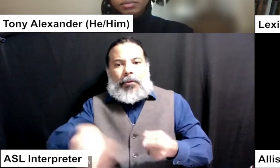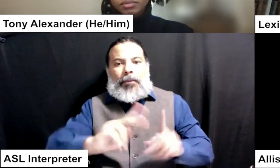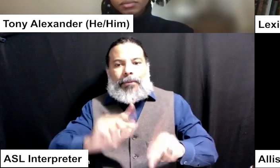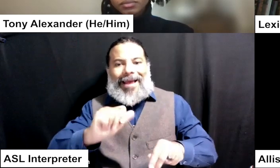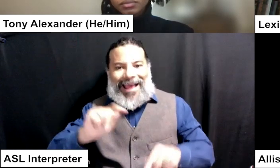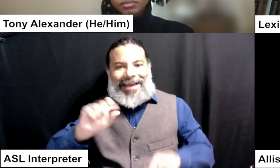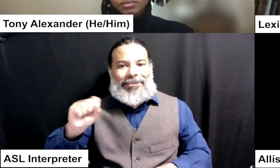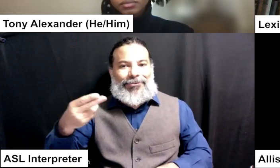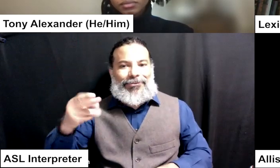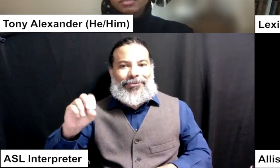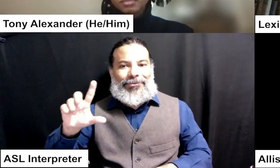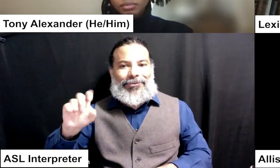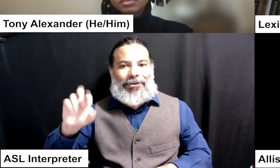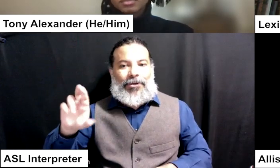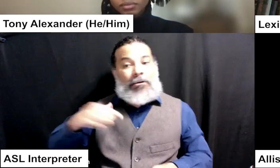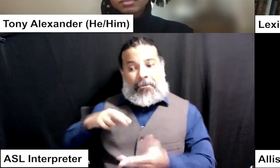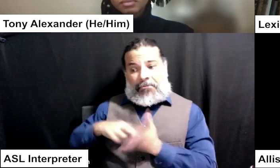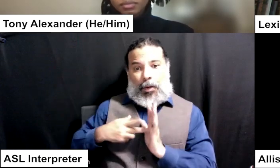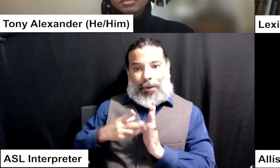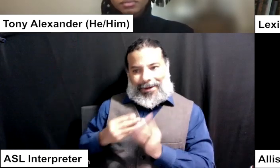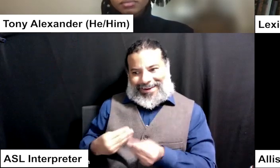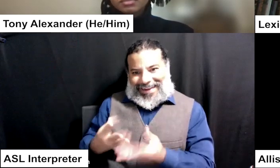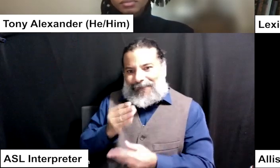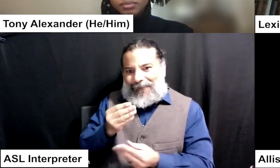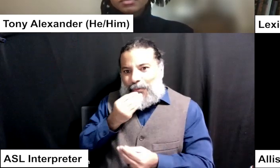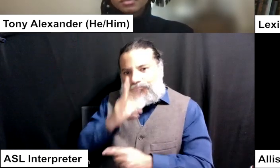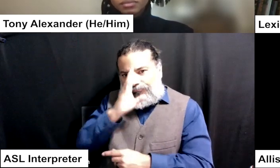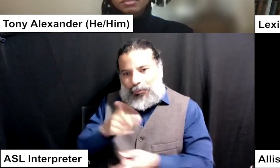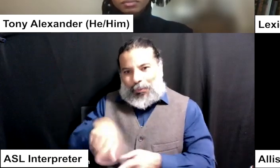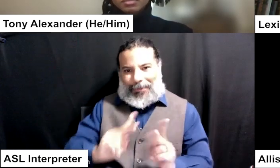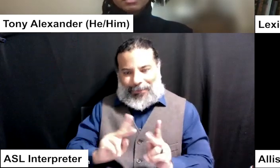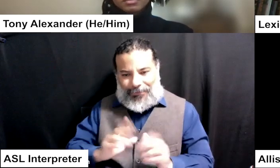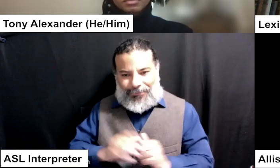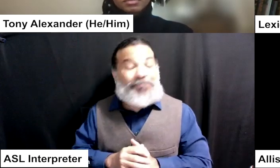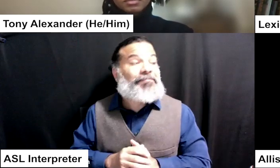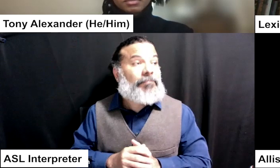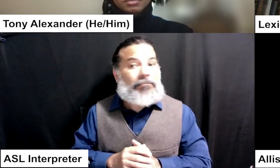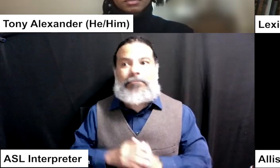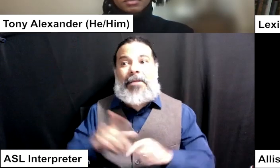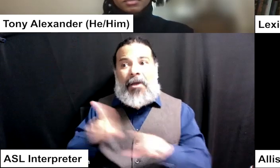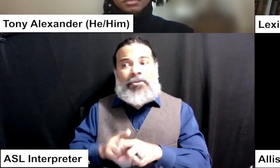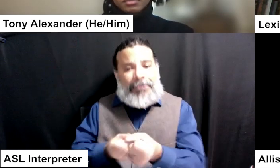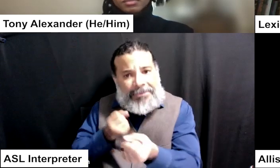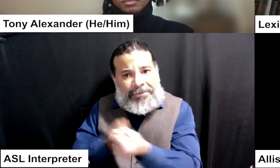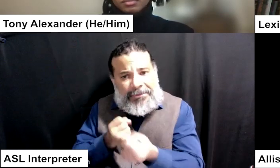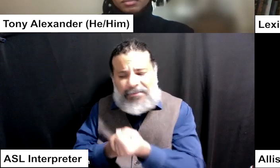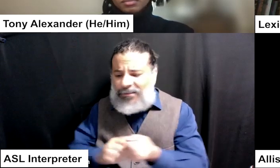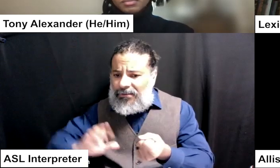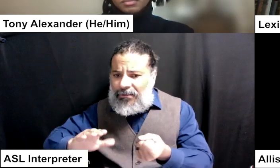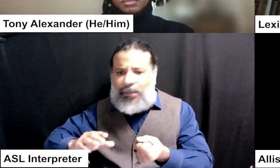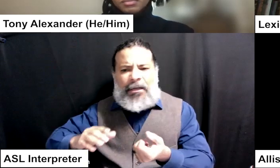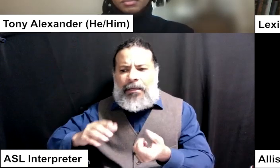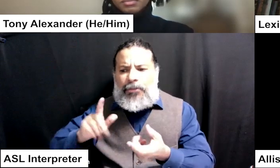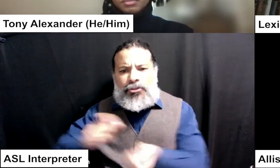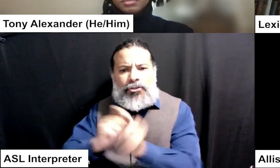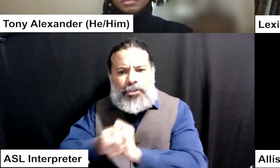to provide food directly to the community in need, but also advocating for policy